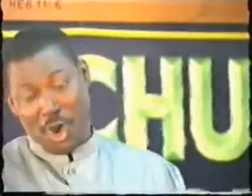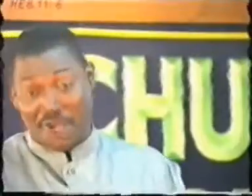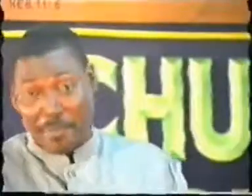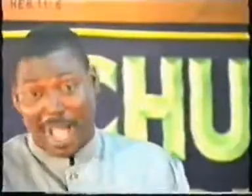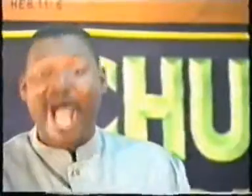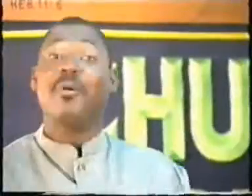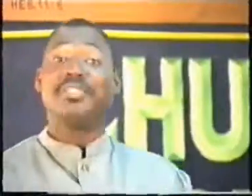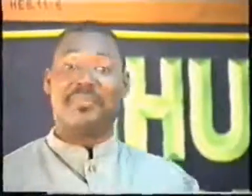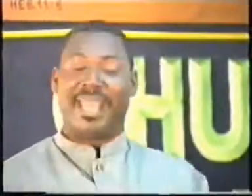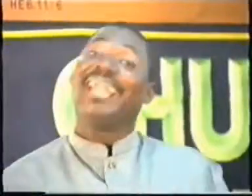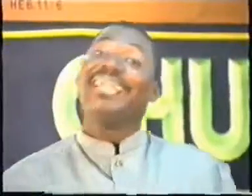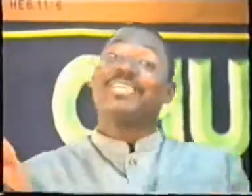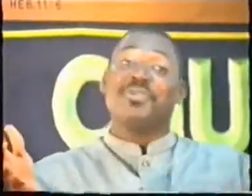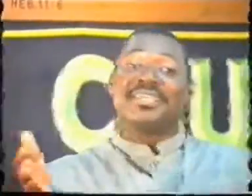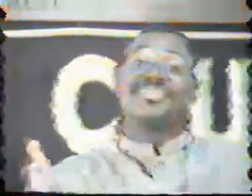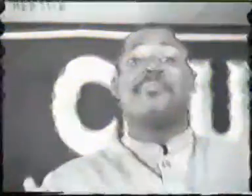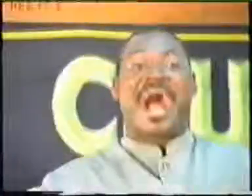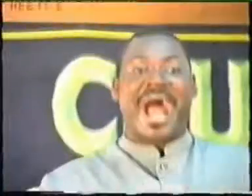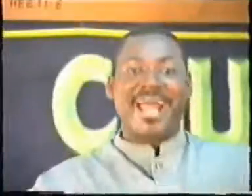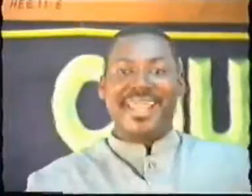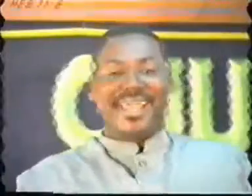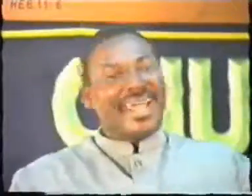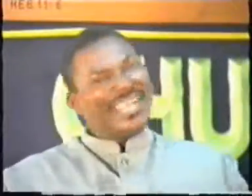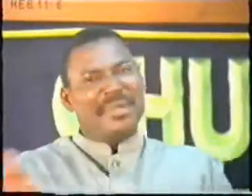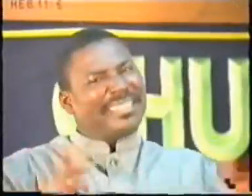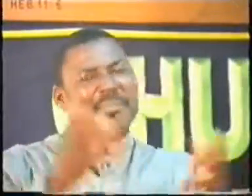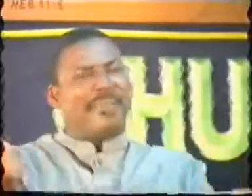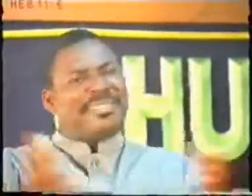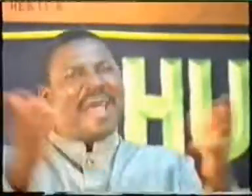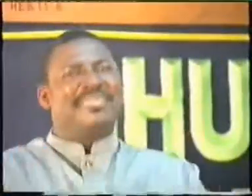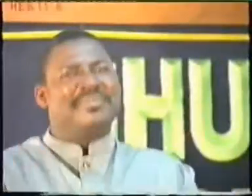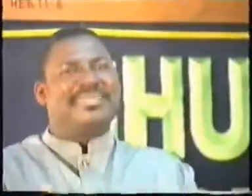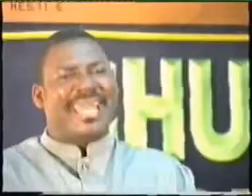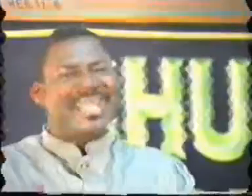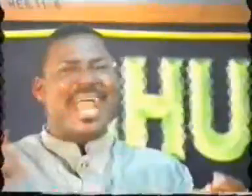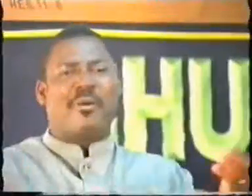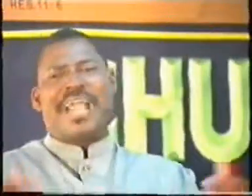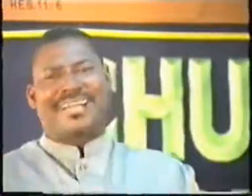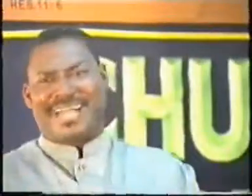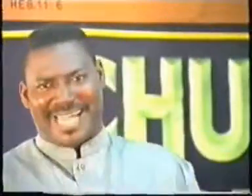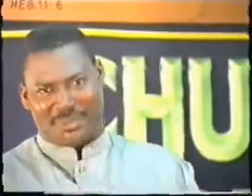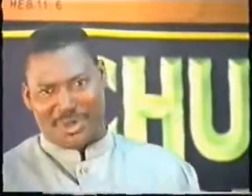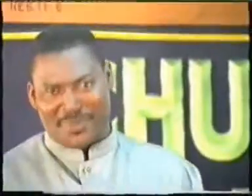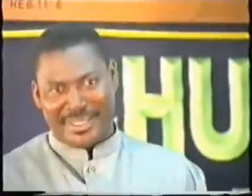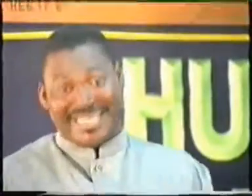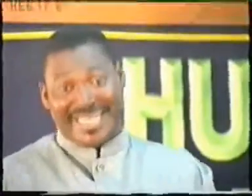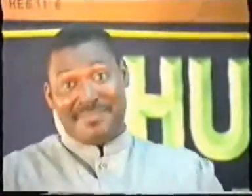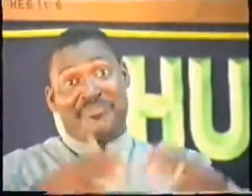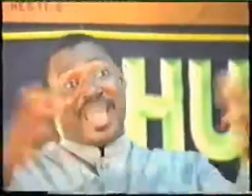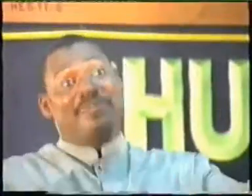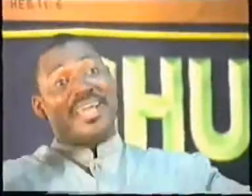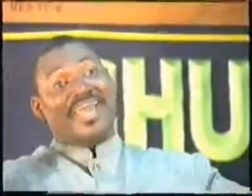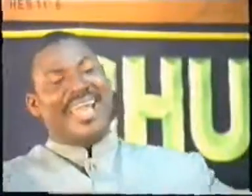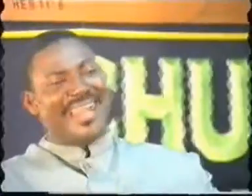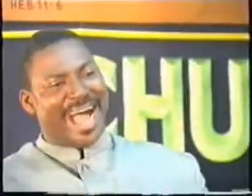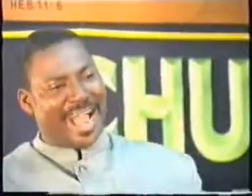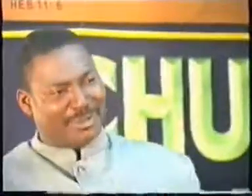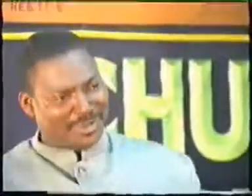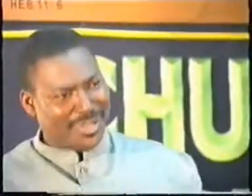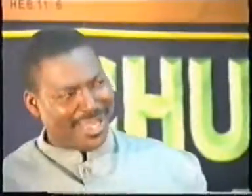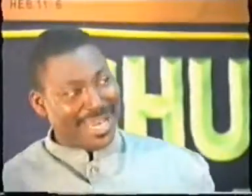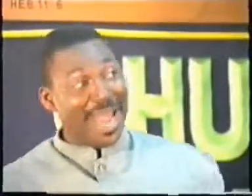sa so. Or papa, I will tell me next week. Say a bar, and say Bisabi, I'm tired. Bisabi, I am here. I will encrat our son. Yet you better try this